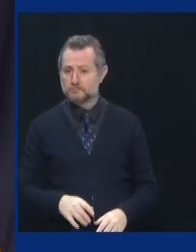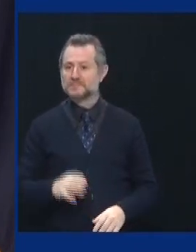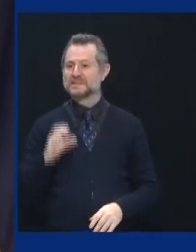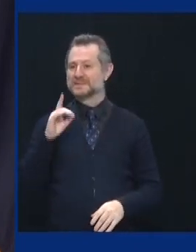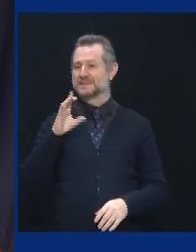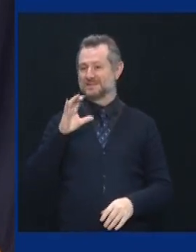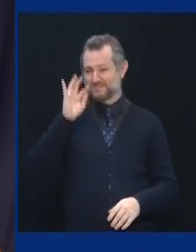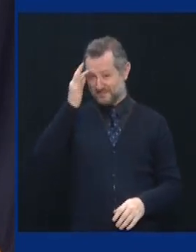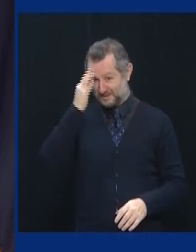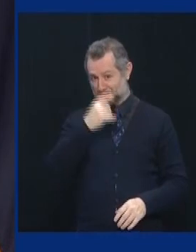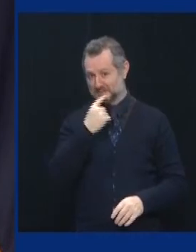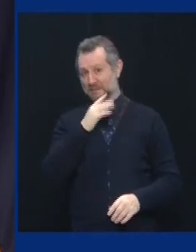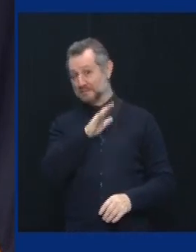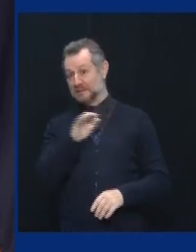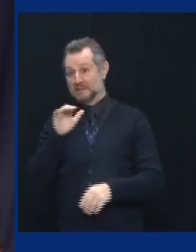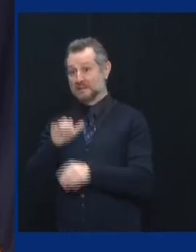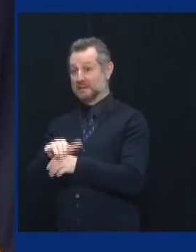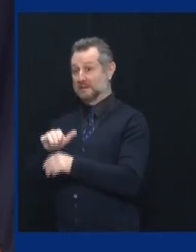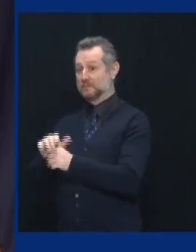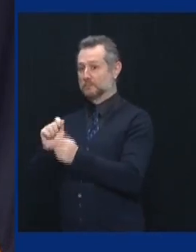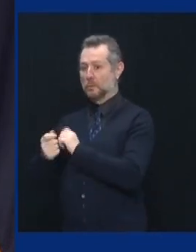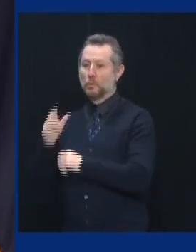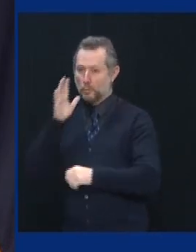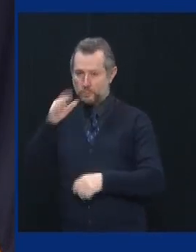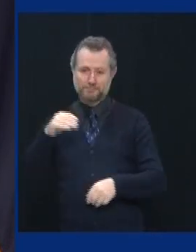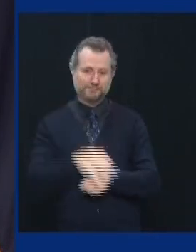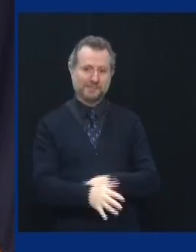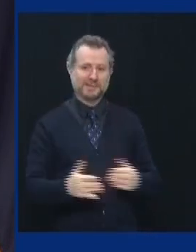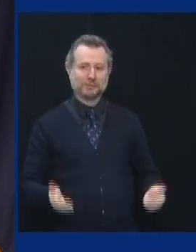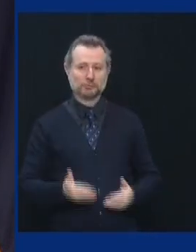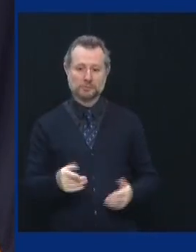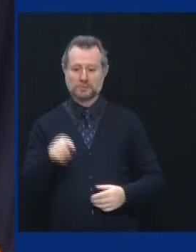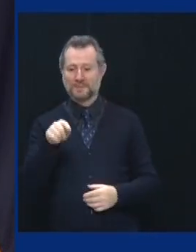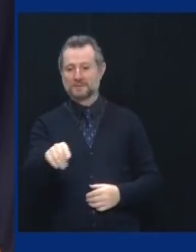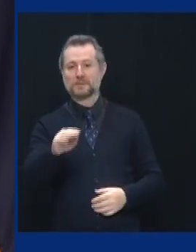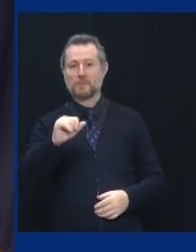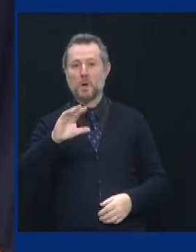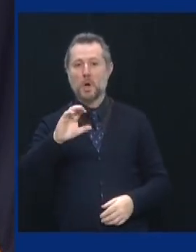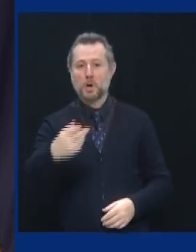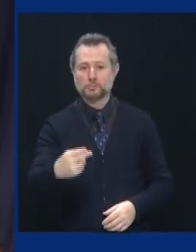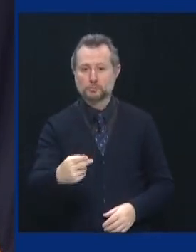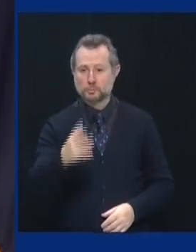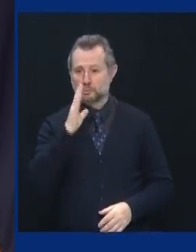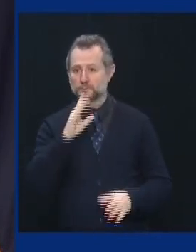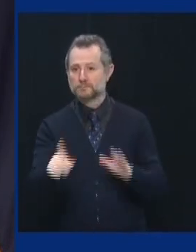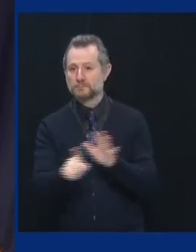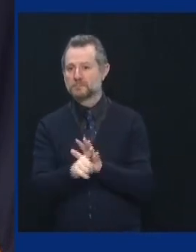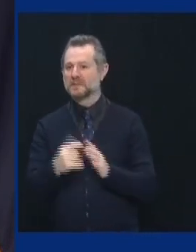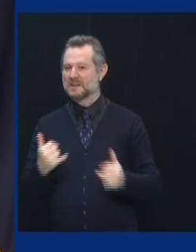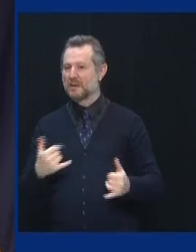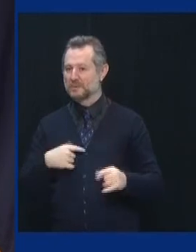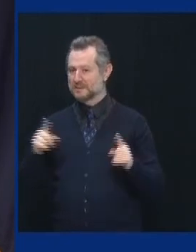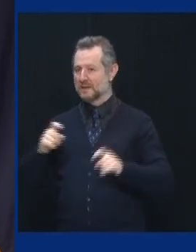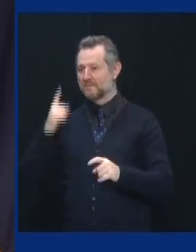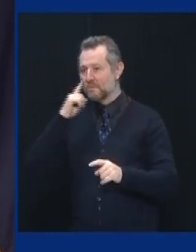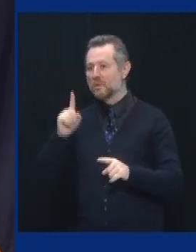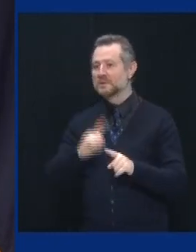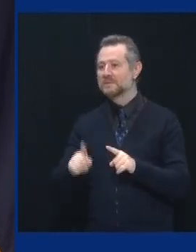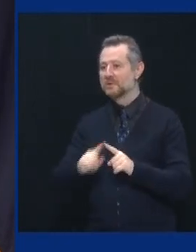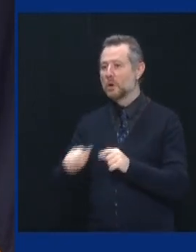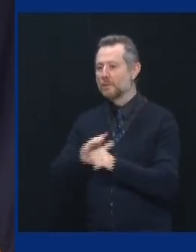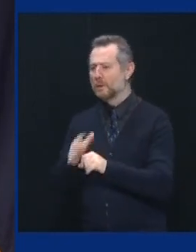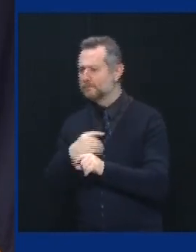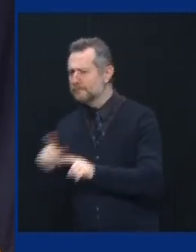strain by March. We do test for these strains. We have found